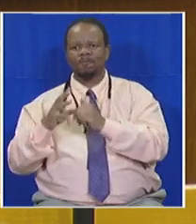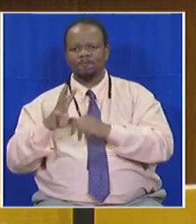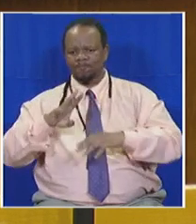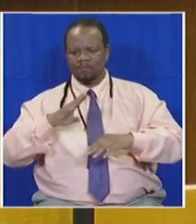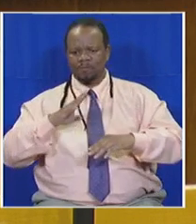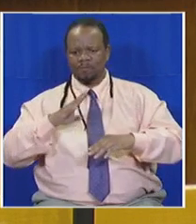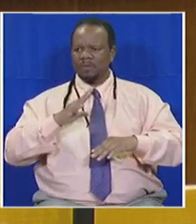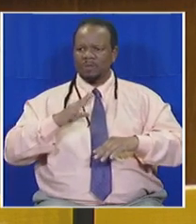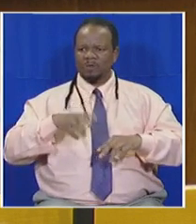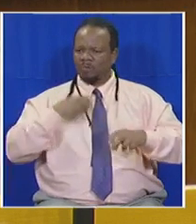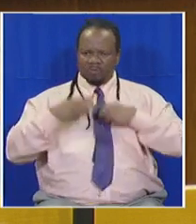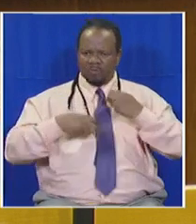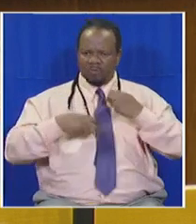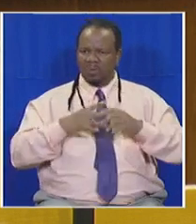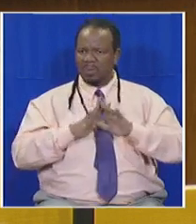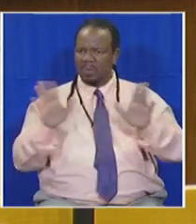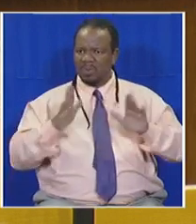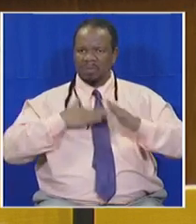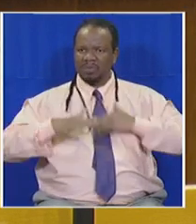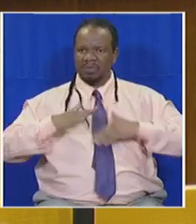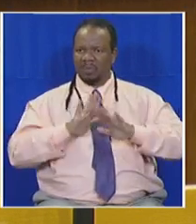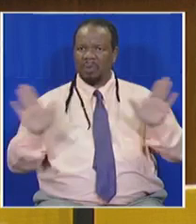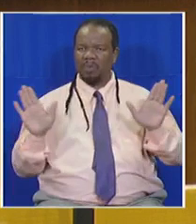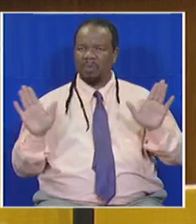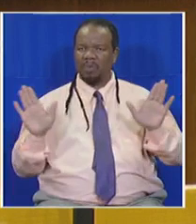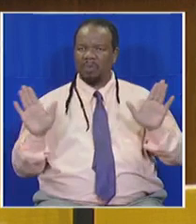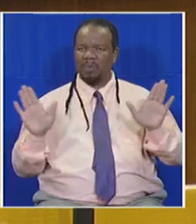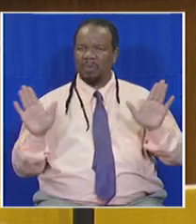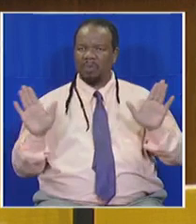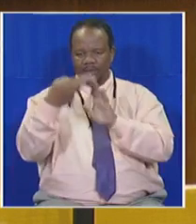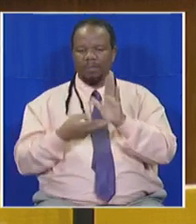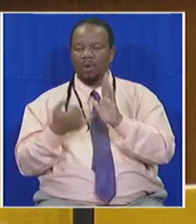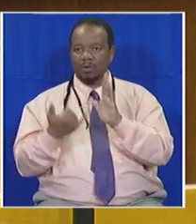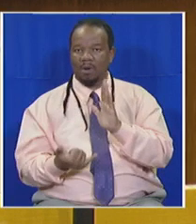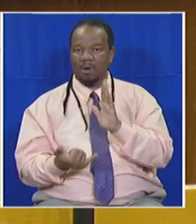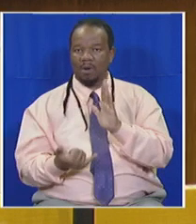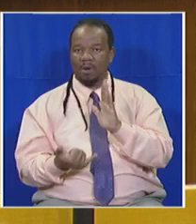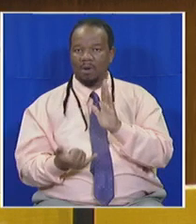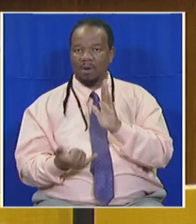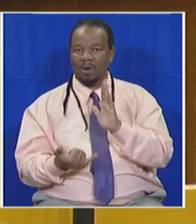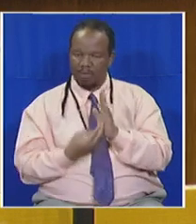of delivery. Now, the very same report confirms that